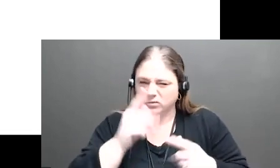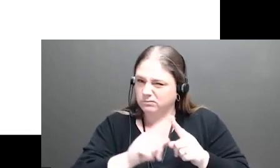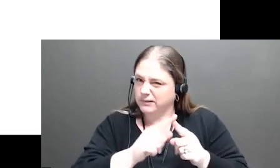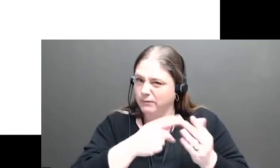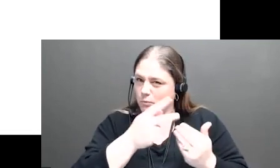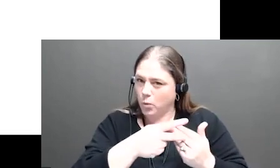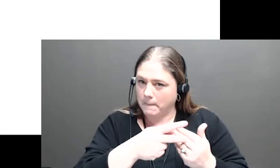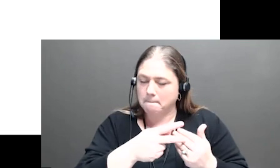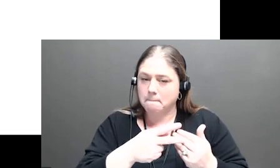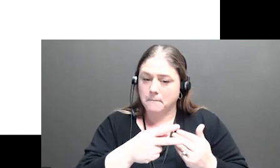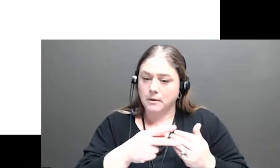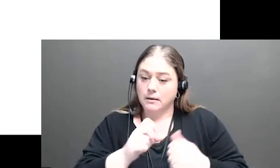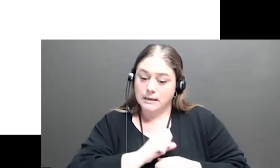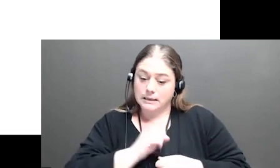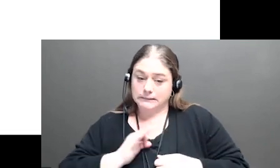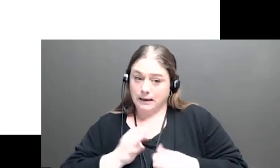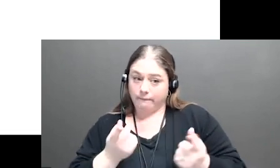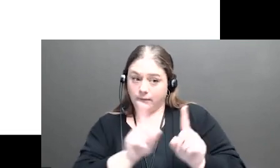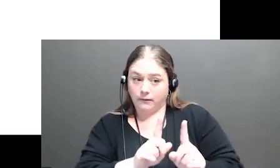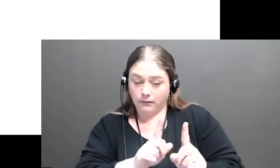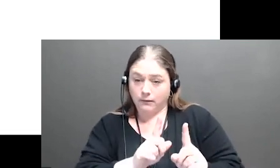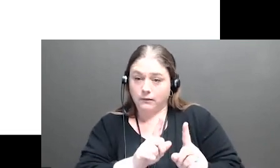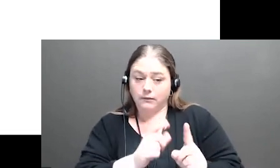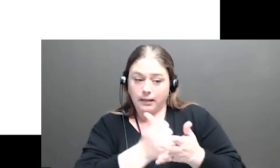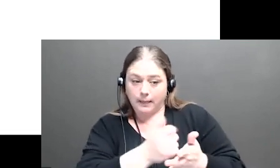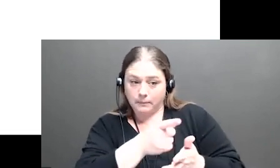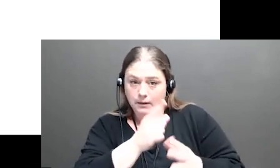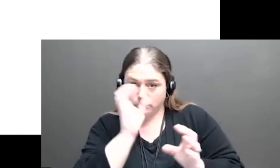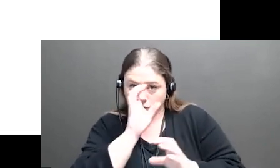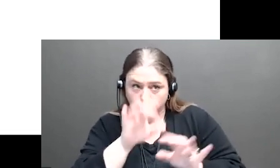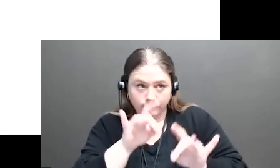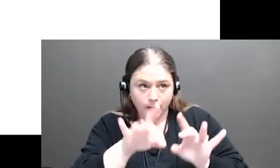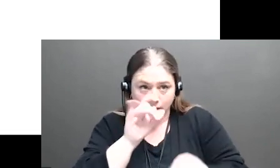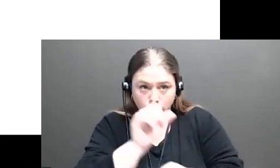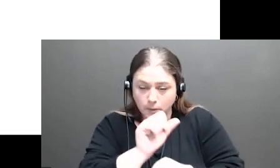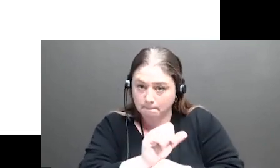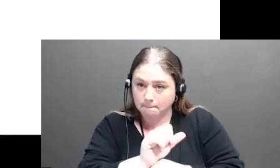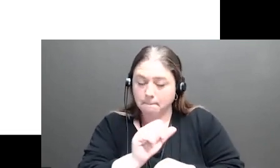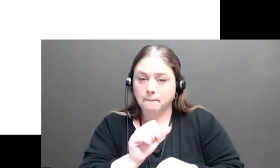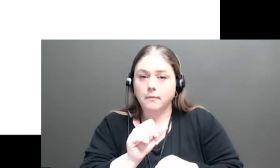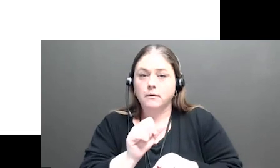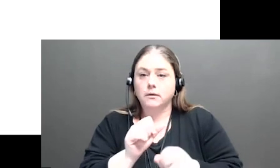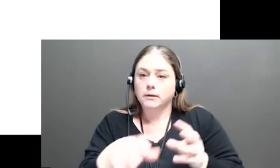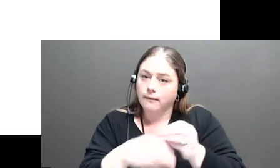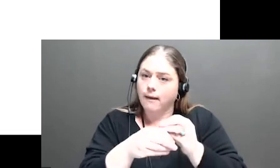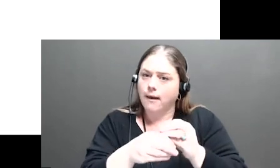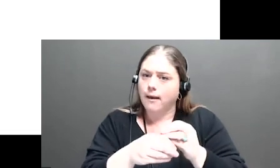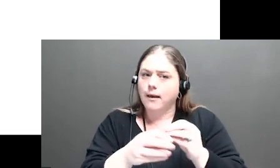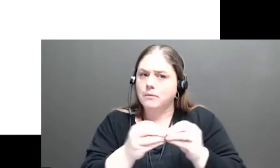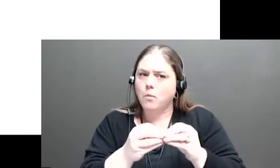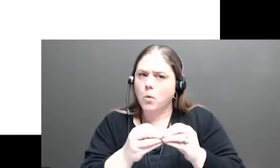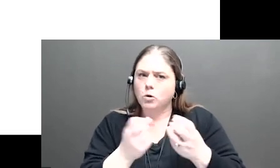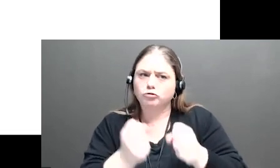work with the job seekers in their job search, and also enhance that support by cold calling on that